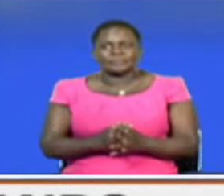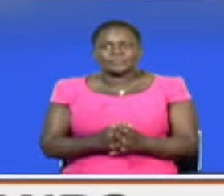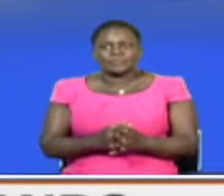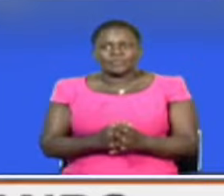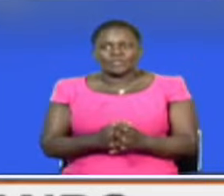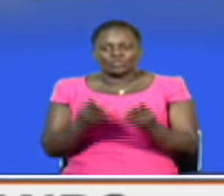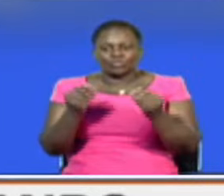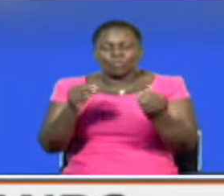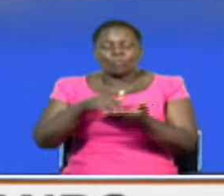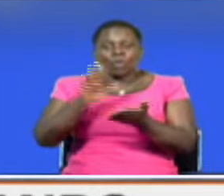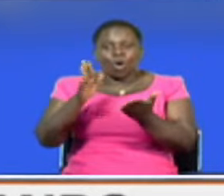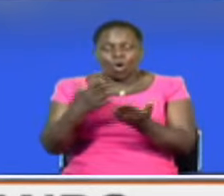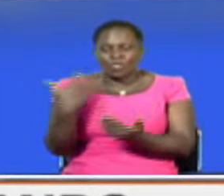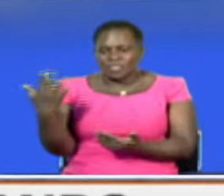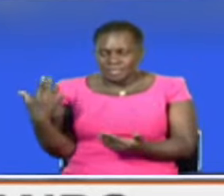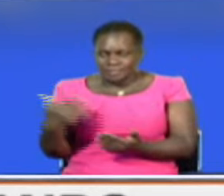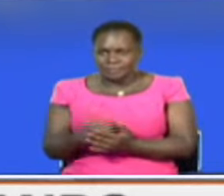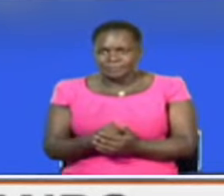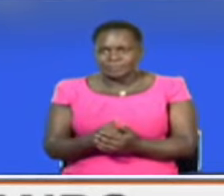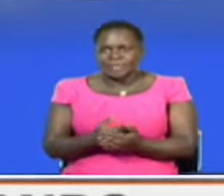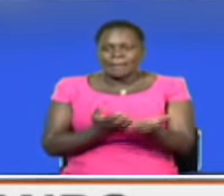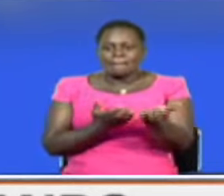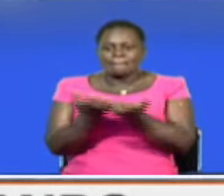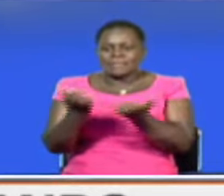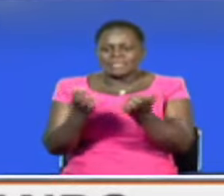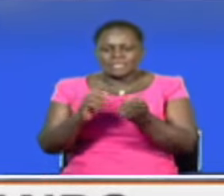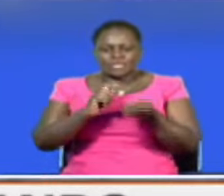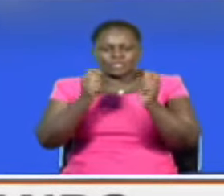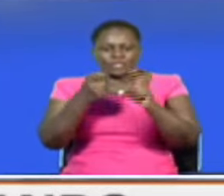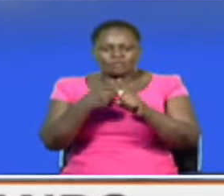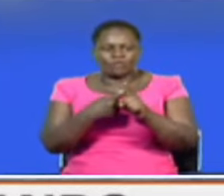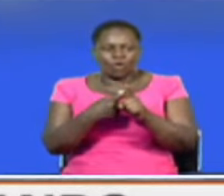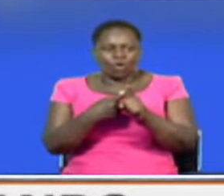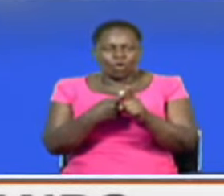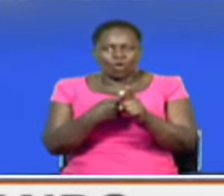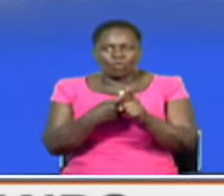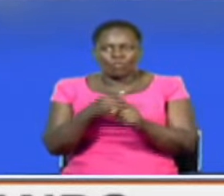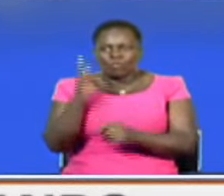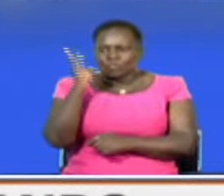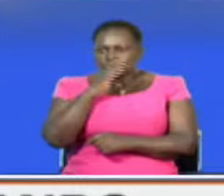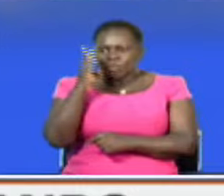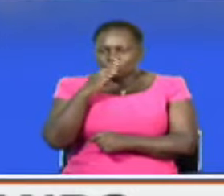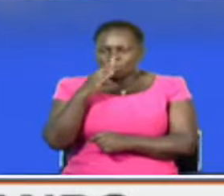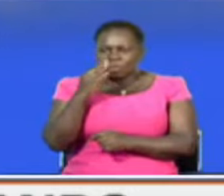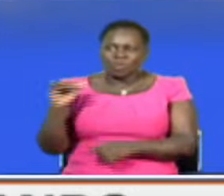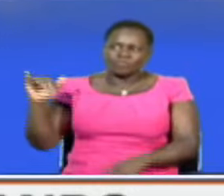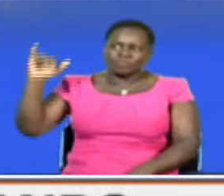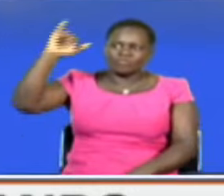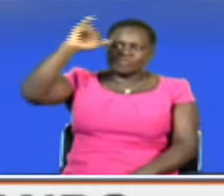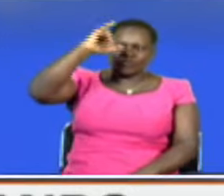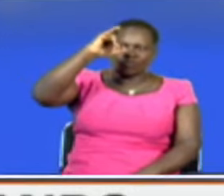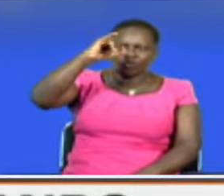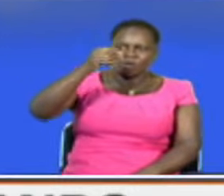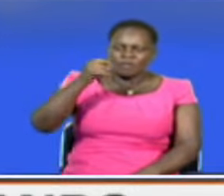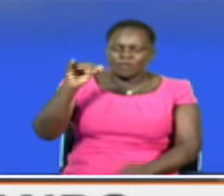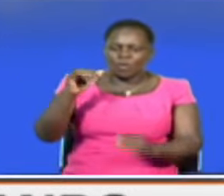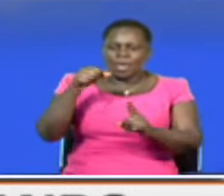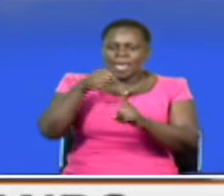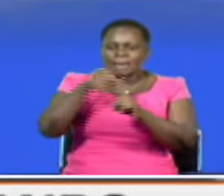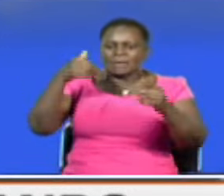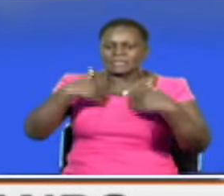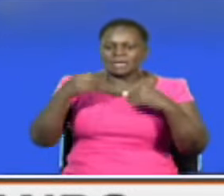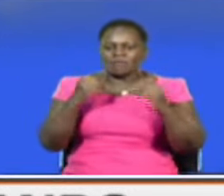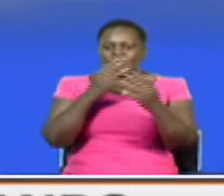order to handle even more goods as businesses shift from carbon-intensive air cargo to the less impactful